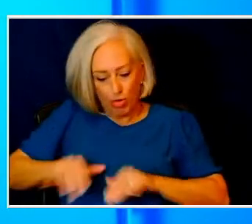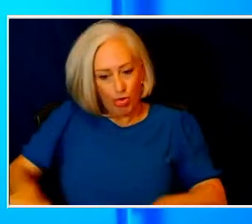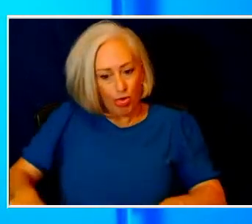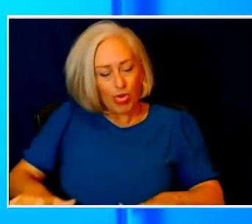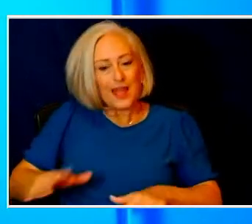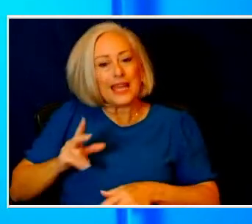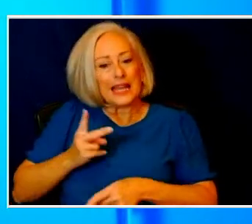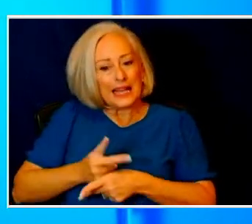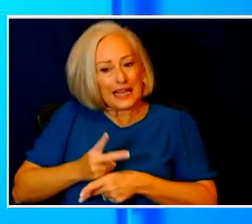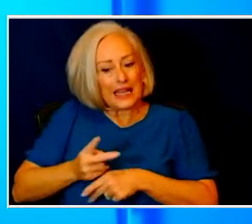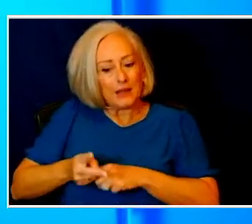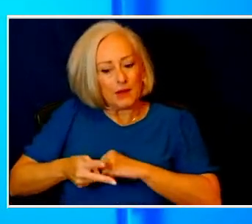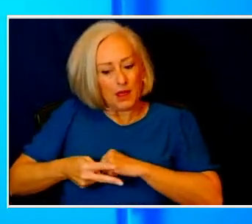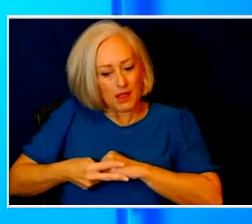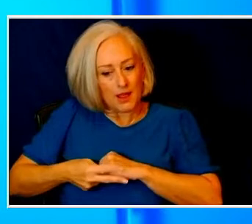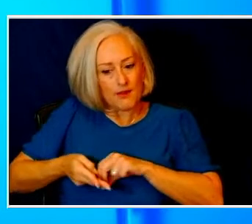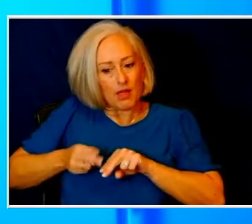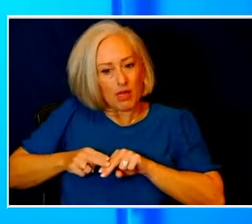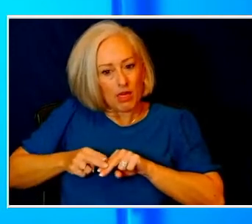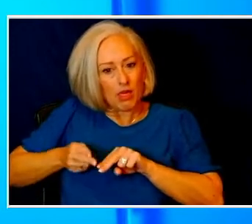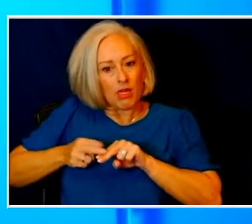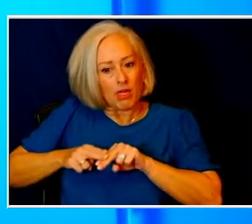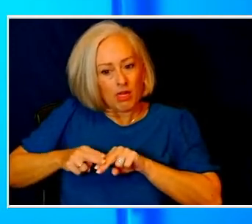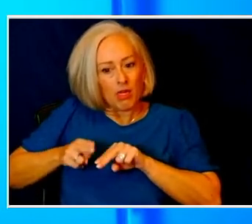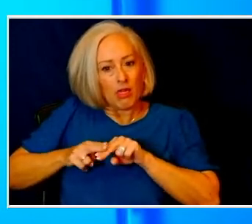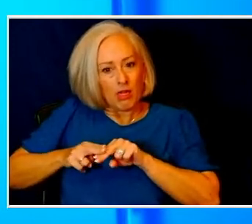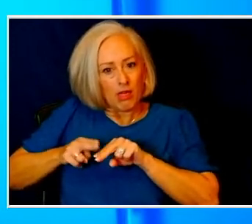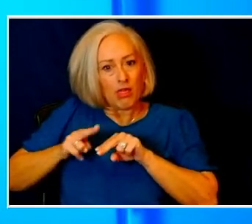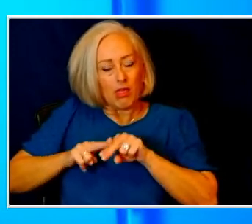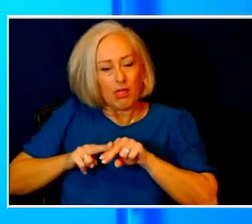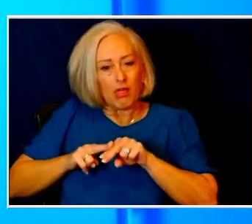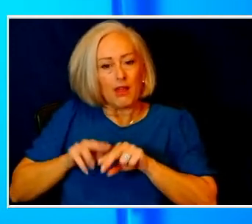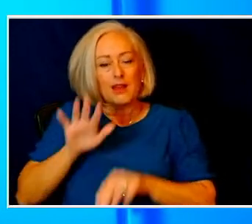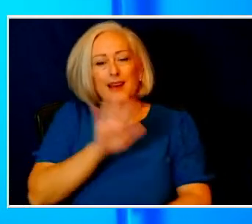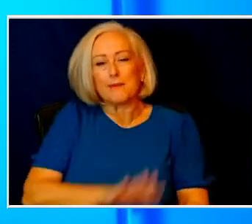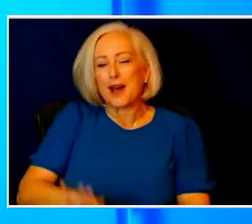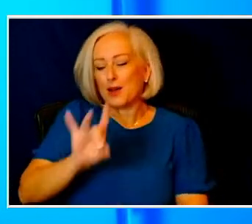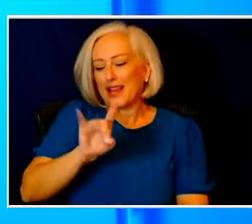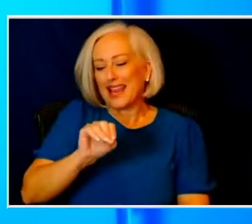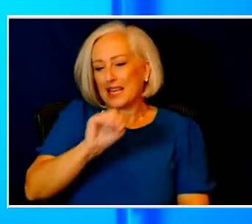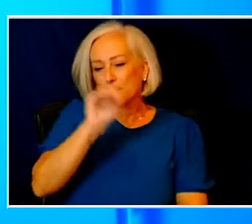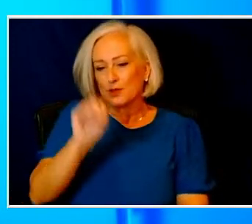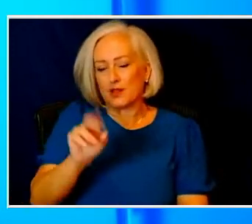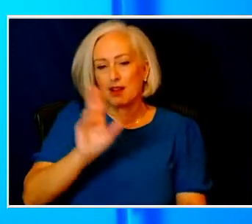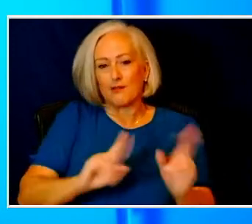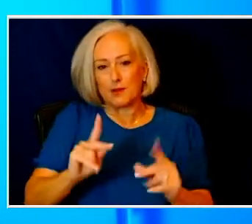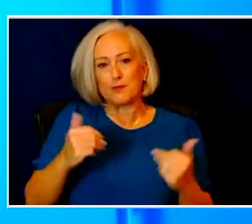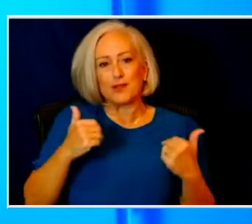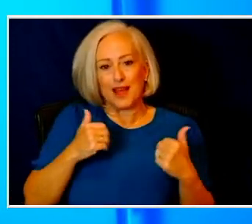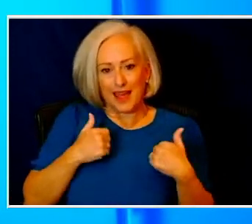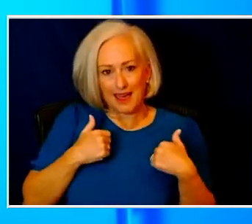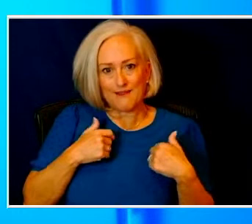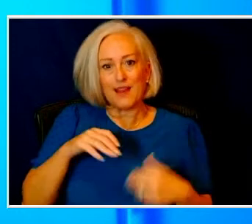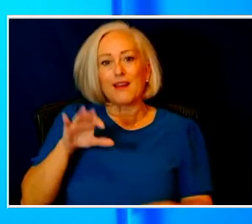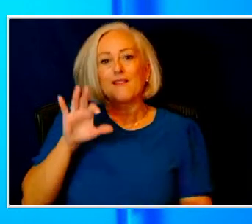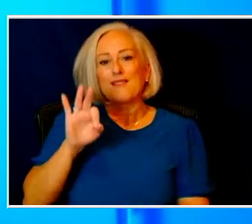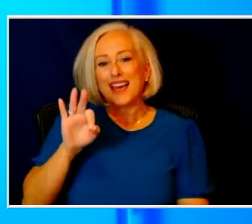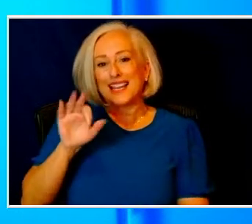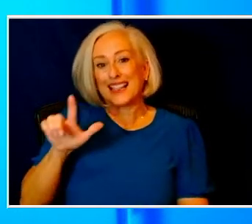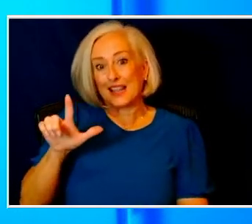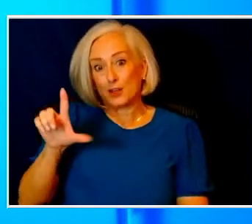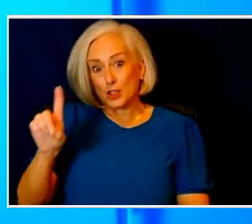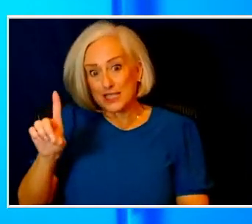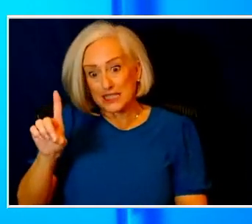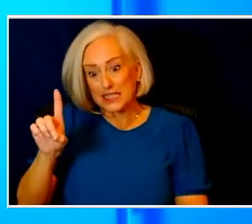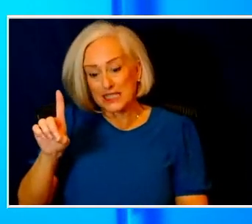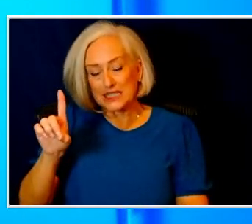maybe as many as 80% of people with fatty liver disease, the fat just sits there. It doesn't cause